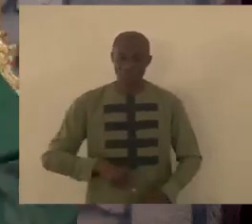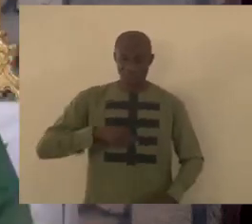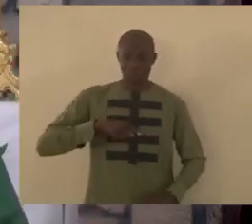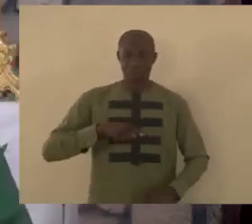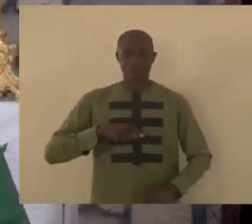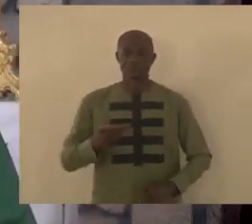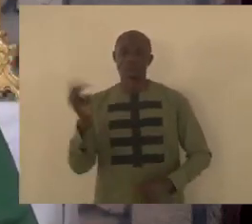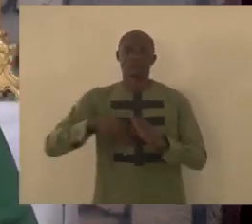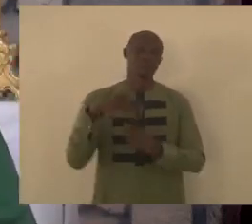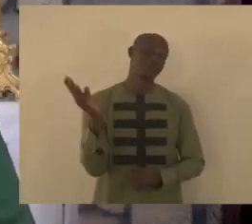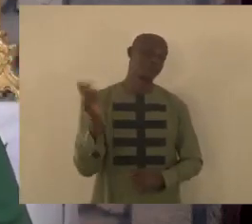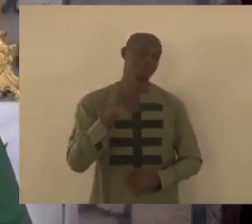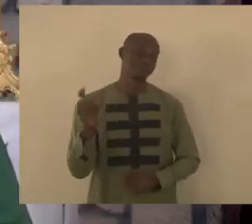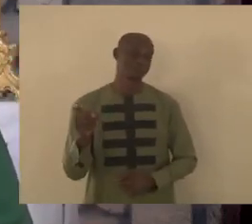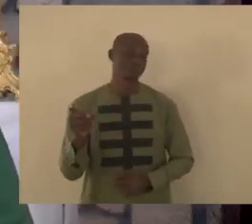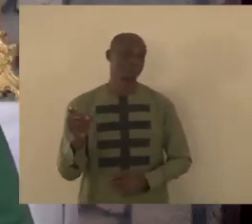out?